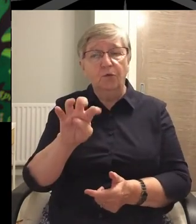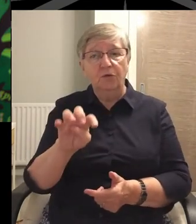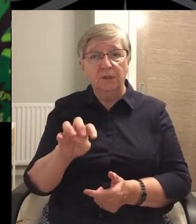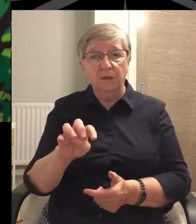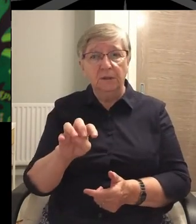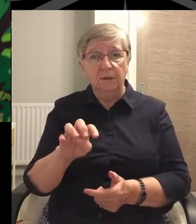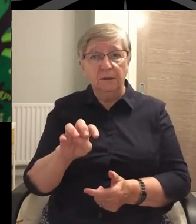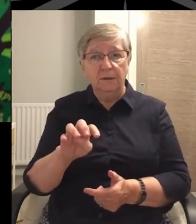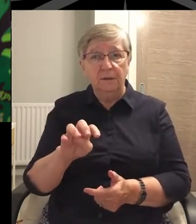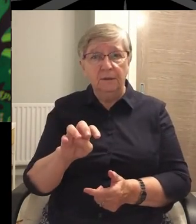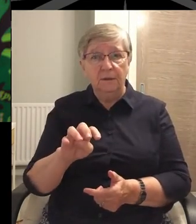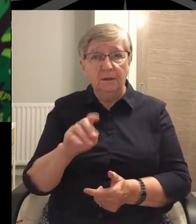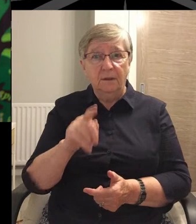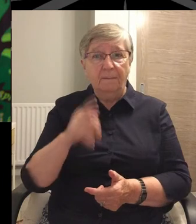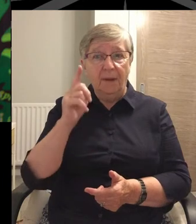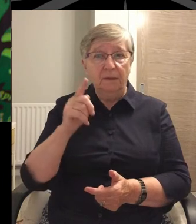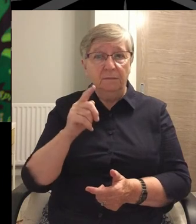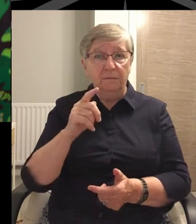verses 1 to 14.